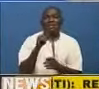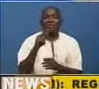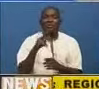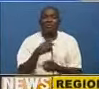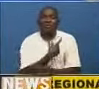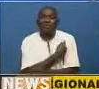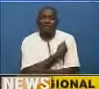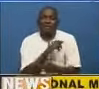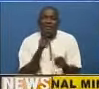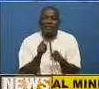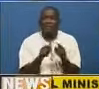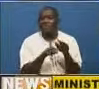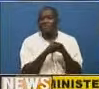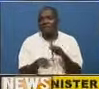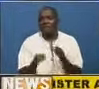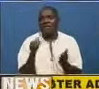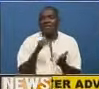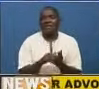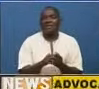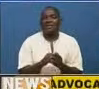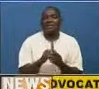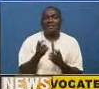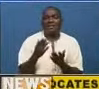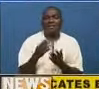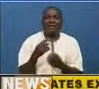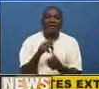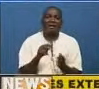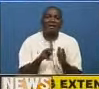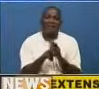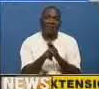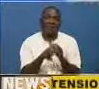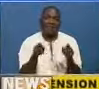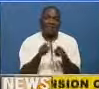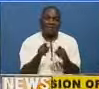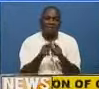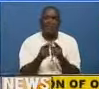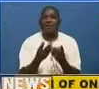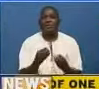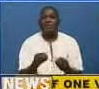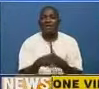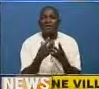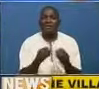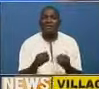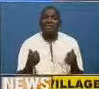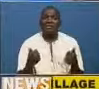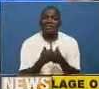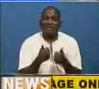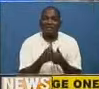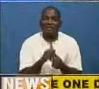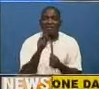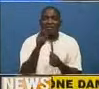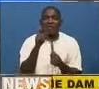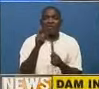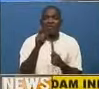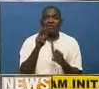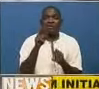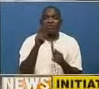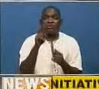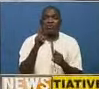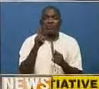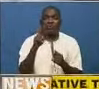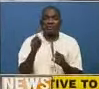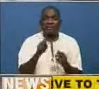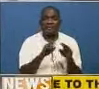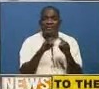vaccine, undermining the fight against the seasonal virus. It is to address this challenge that the United States Department of